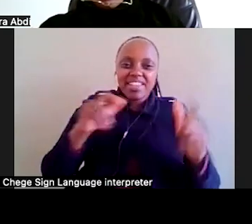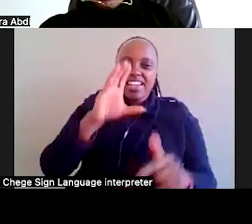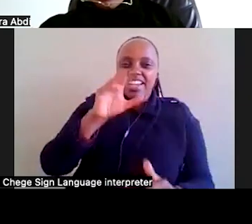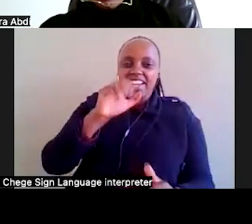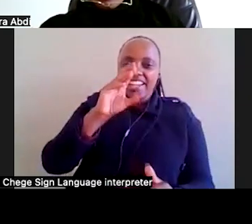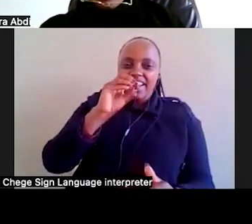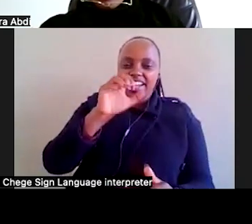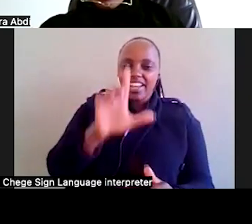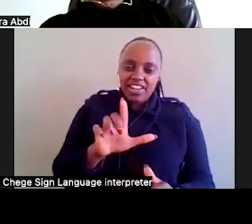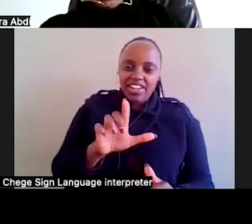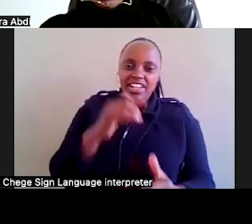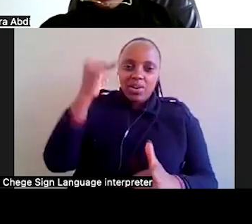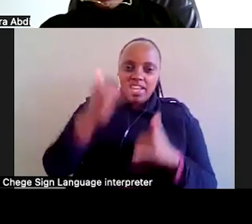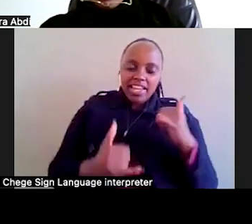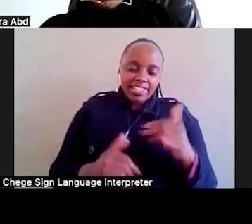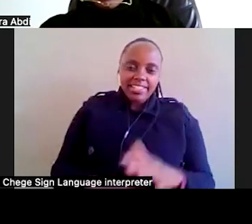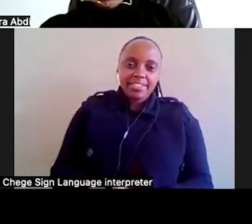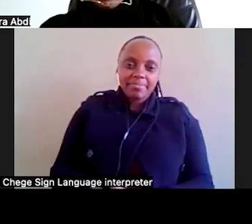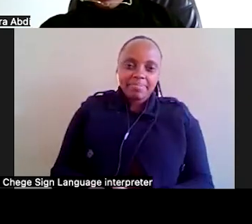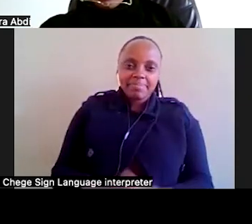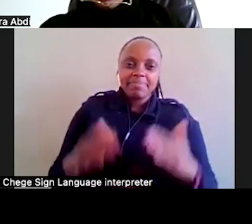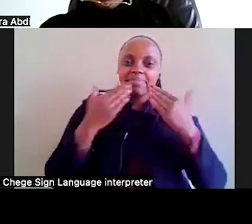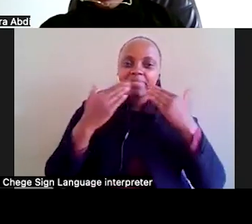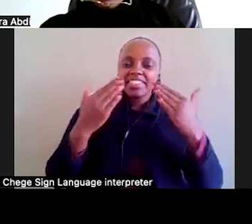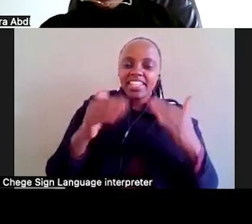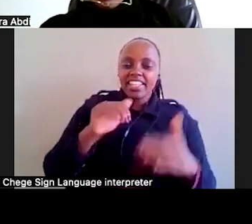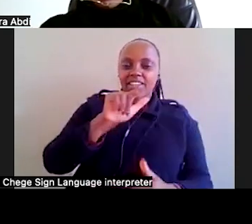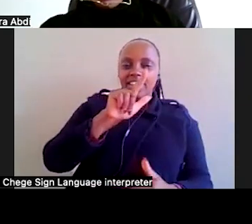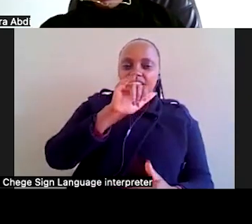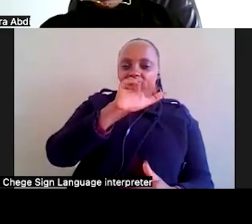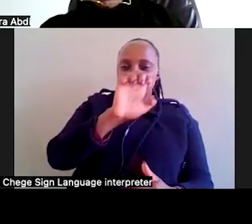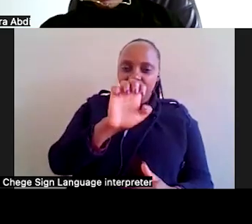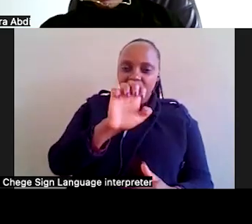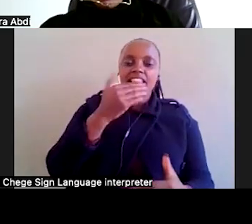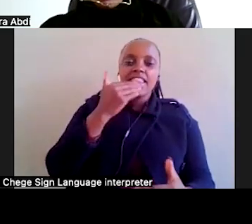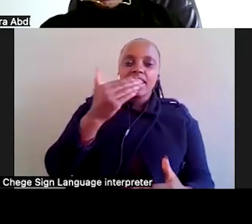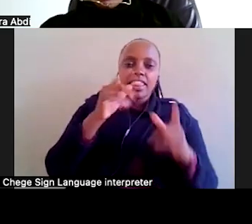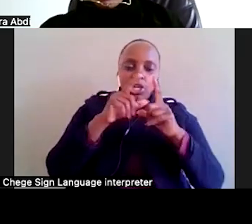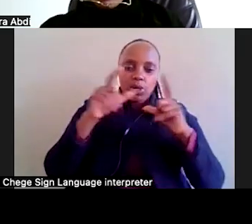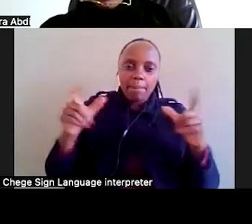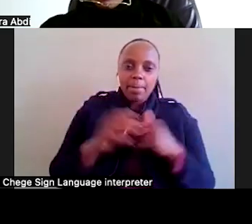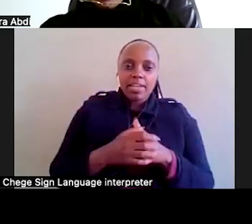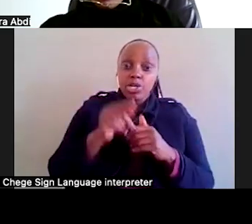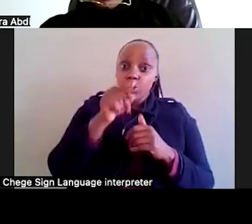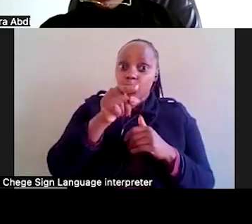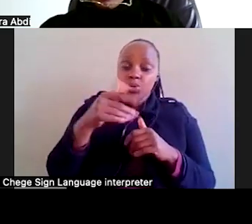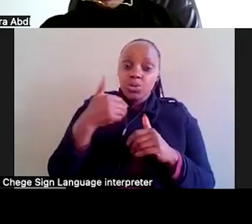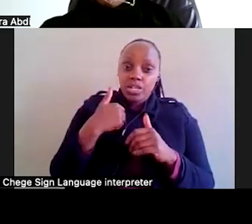like to end it there. Thank you, Alice. Thank you so much. You've